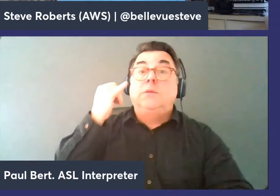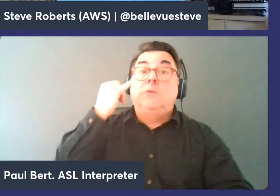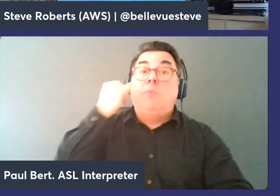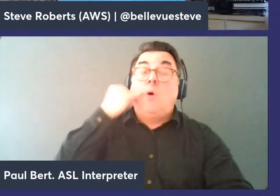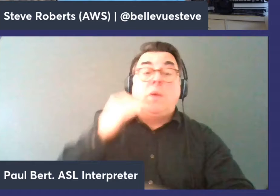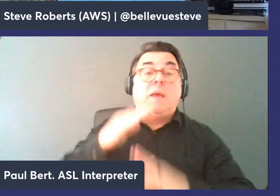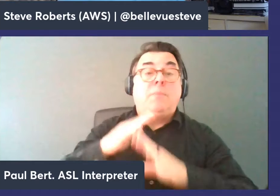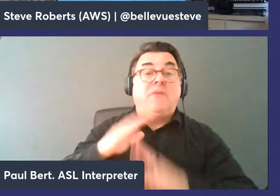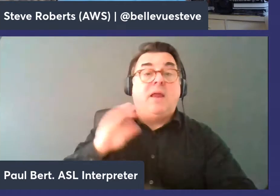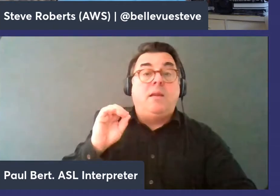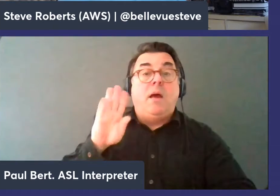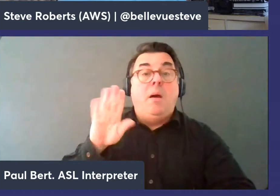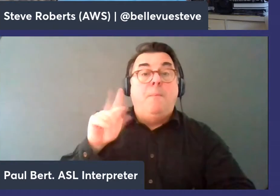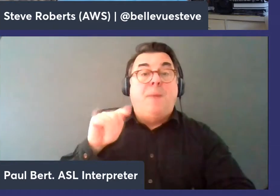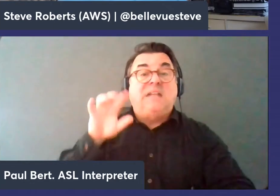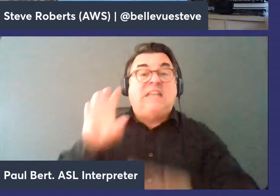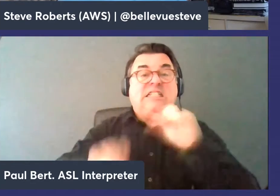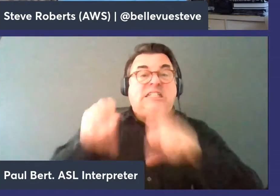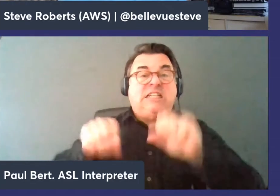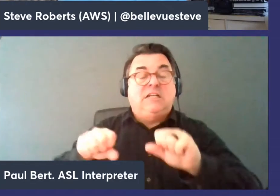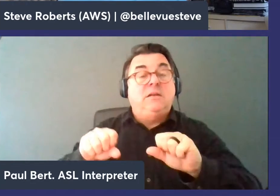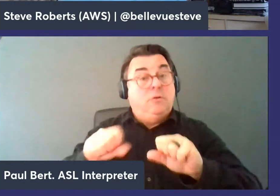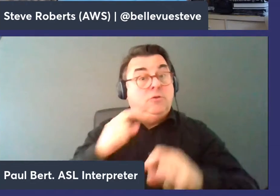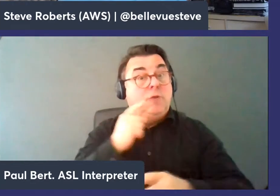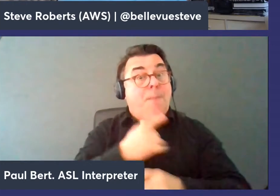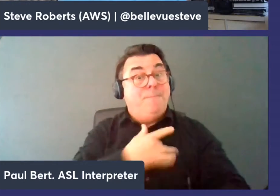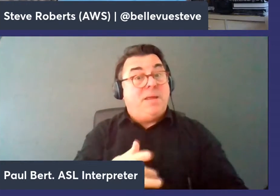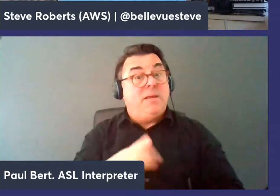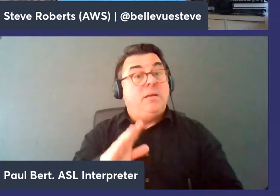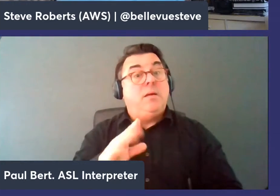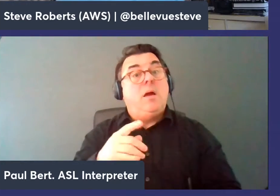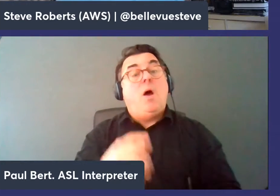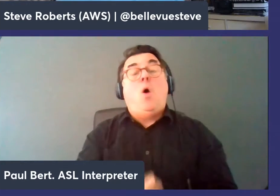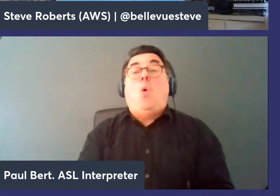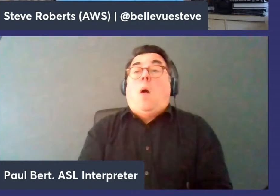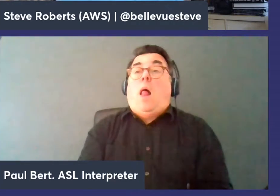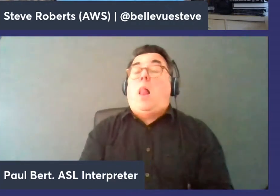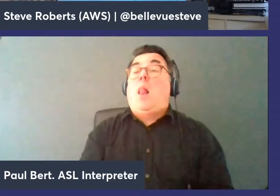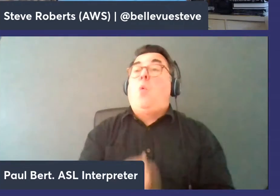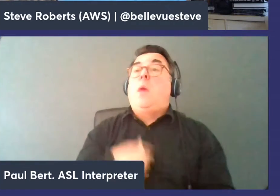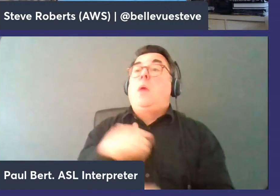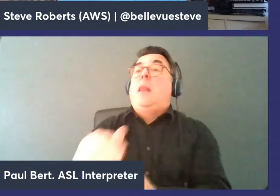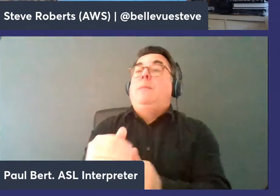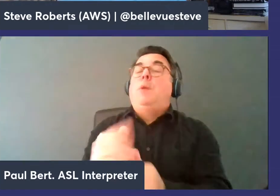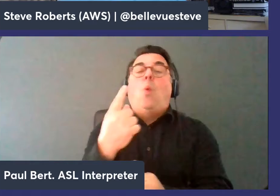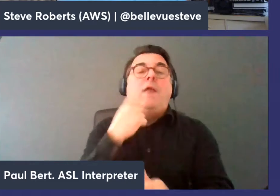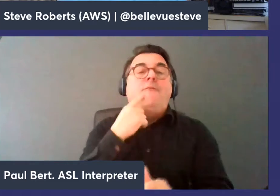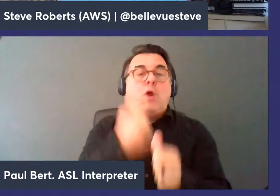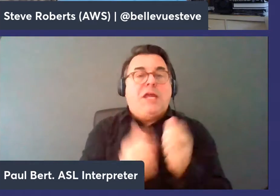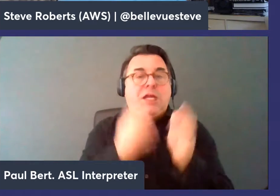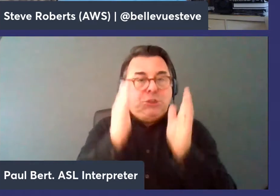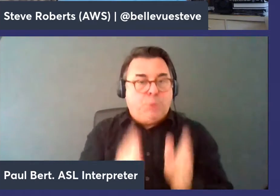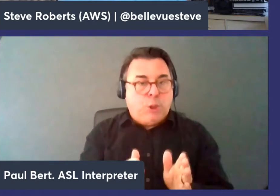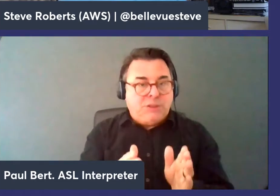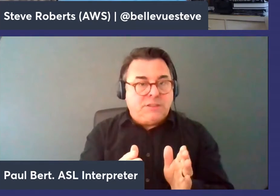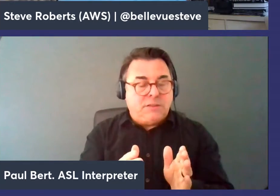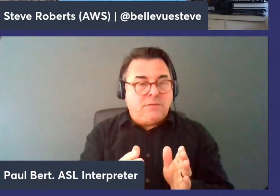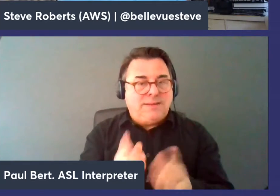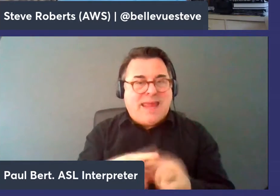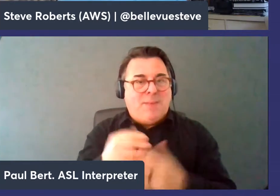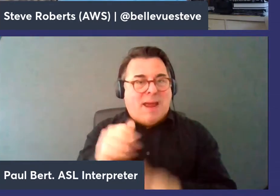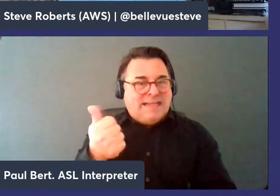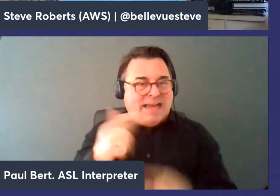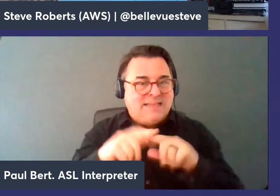the bots, and that's exactly what they do, right? You might say, "Oh, well, we're going to limit to one person, one purchase per person,"